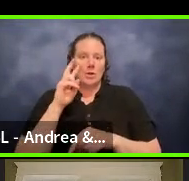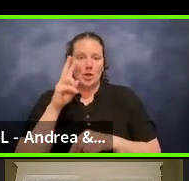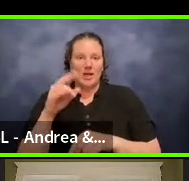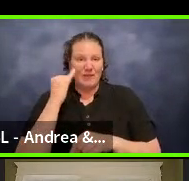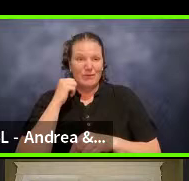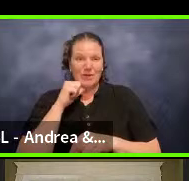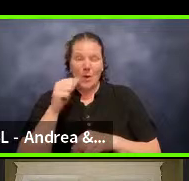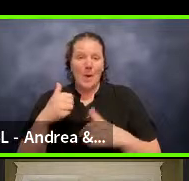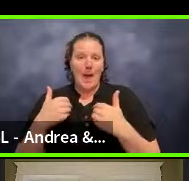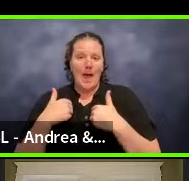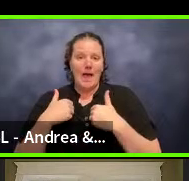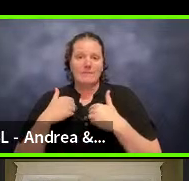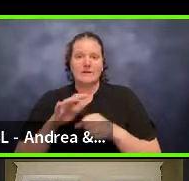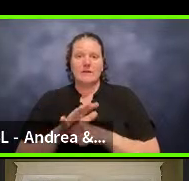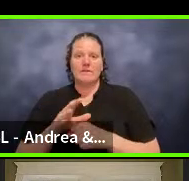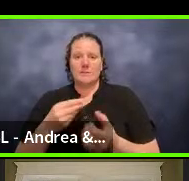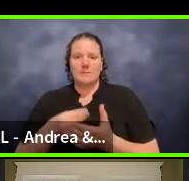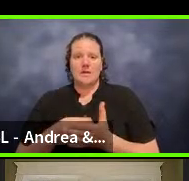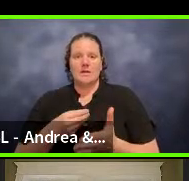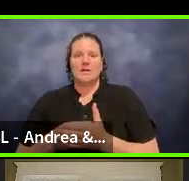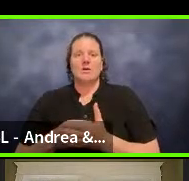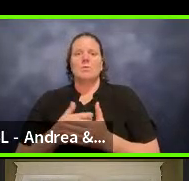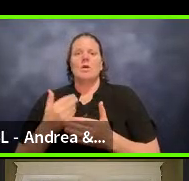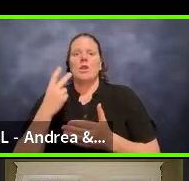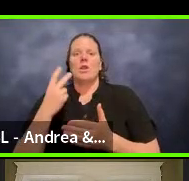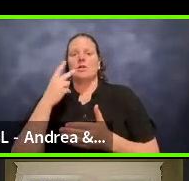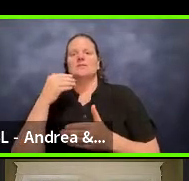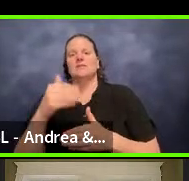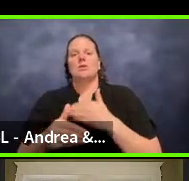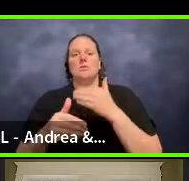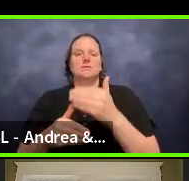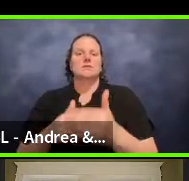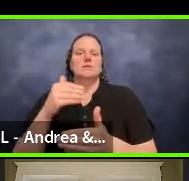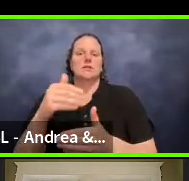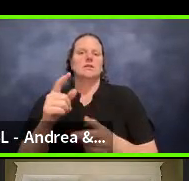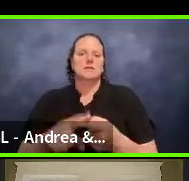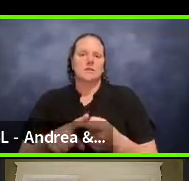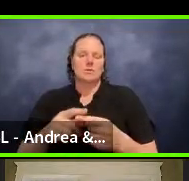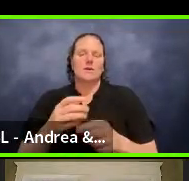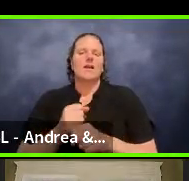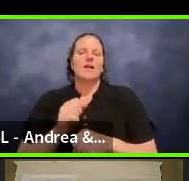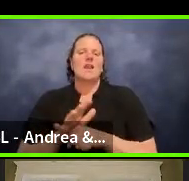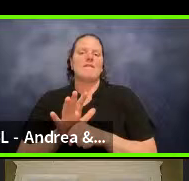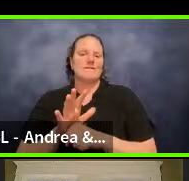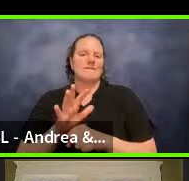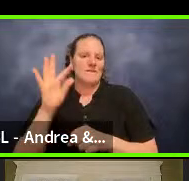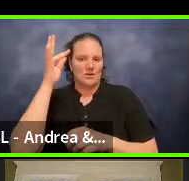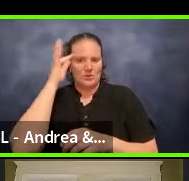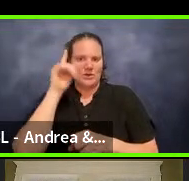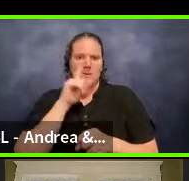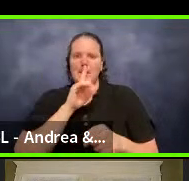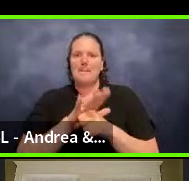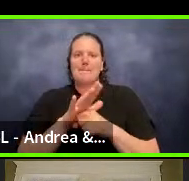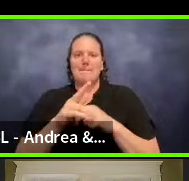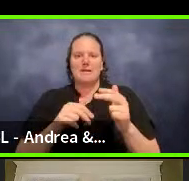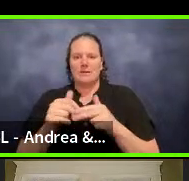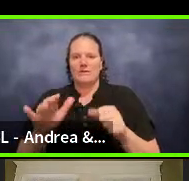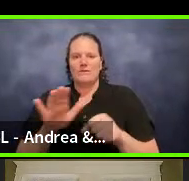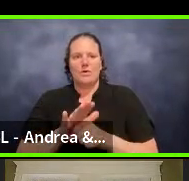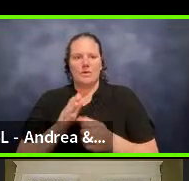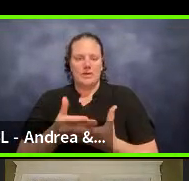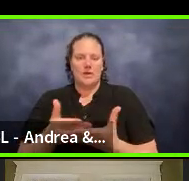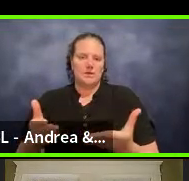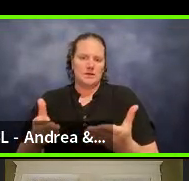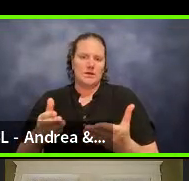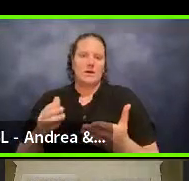don't have enough money, we'll be looking at sequencing until we get enough federal commitment to build the entire thing. But